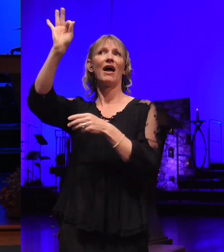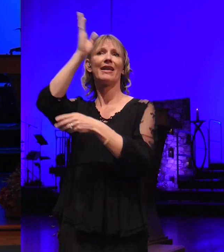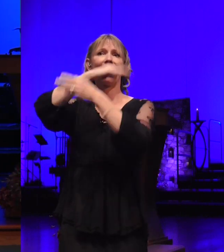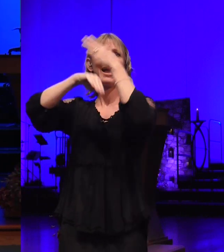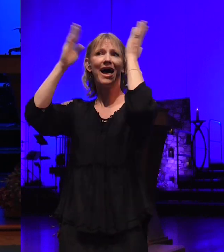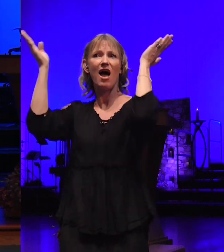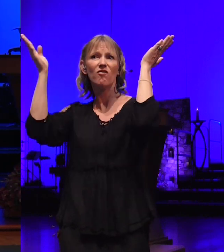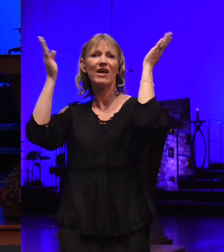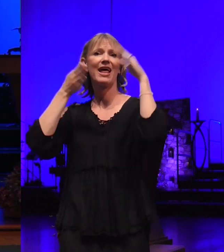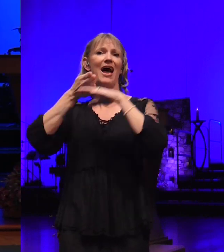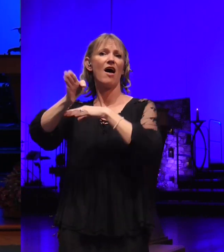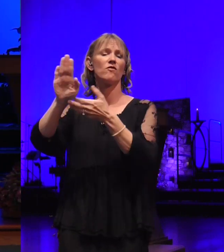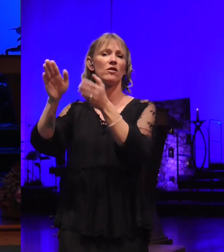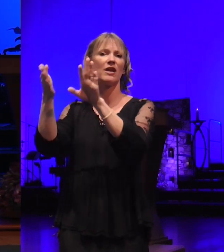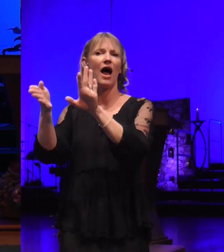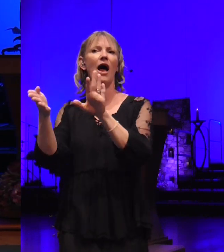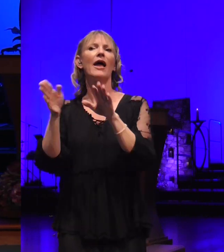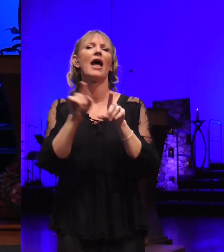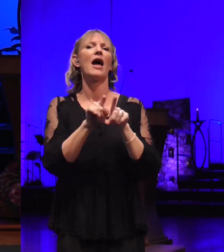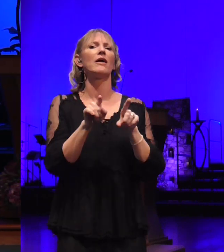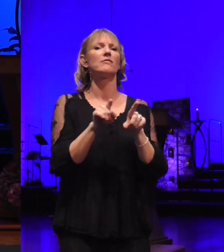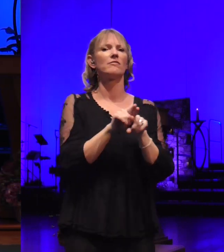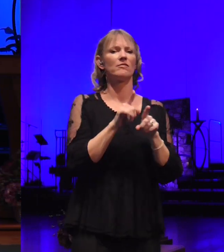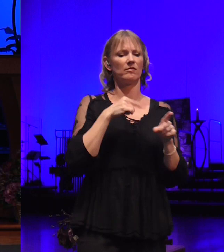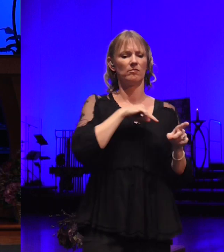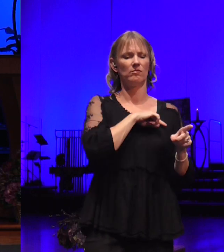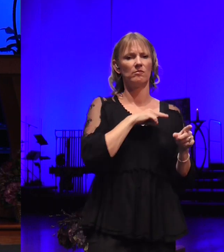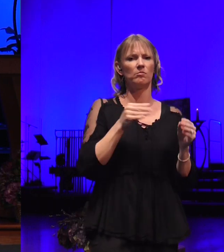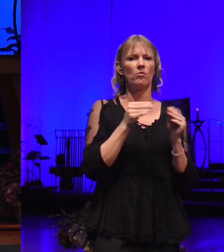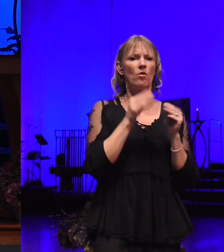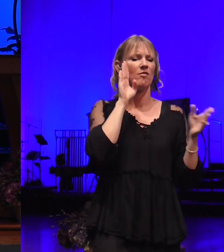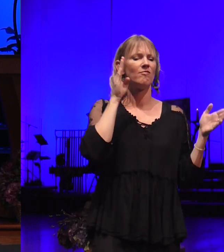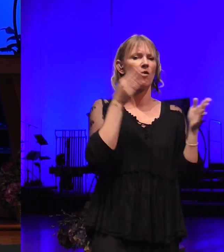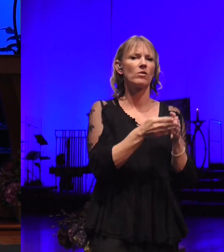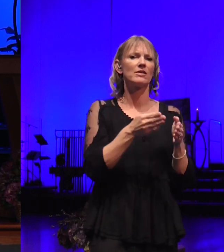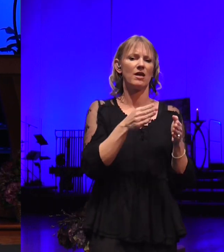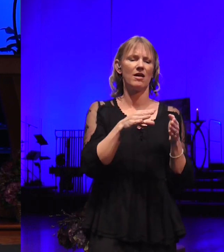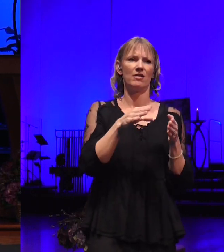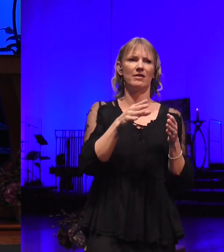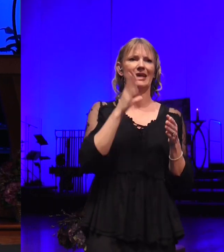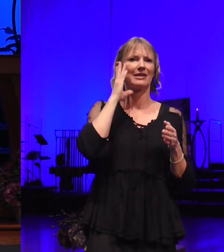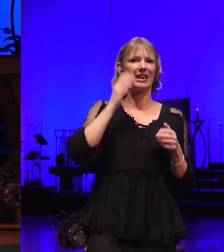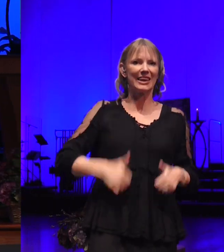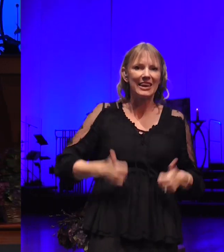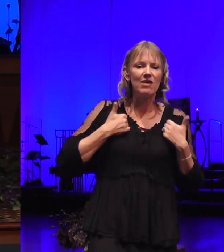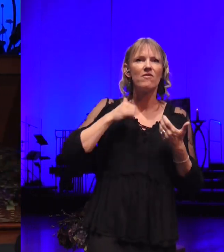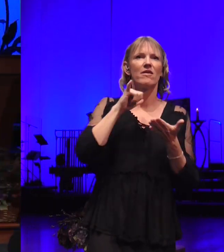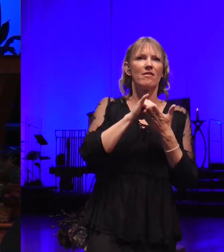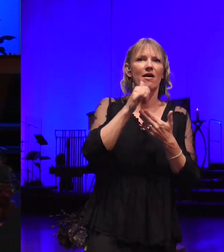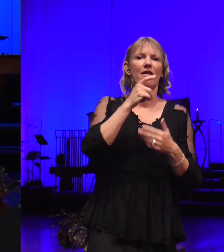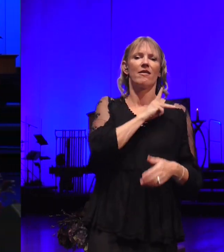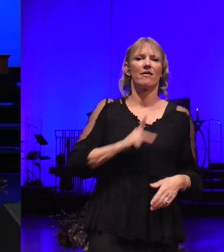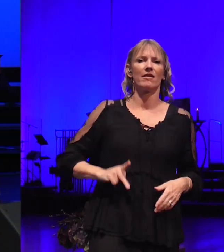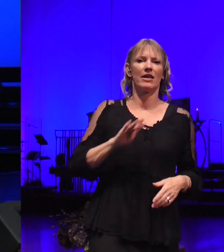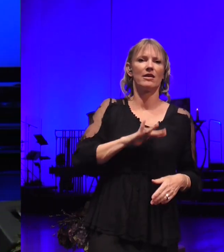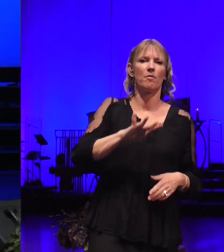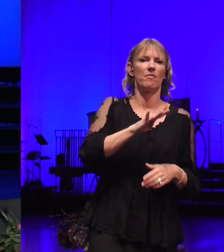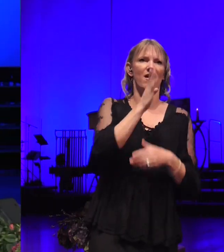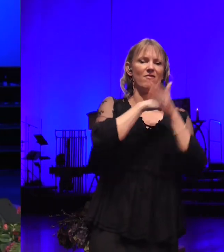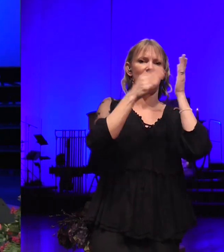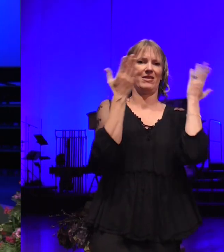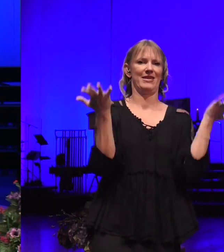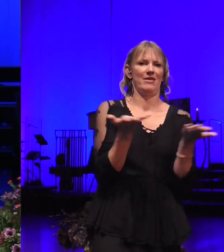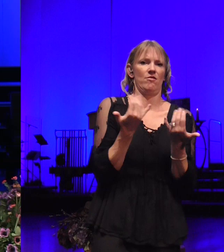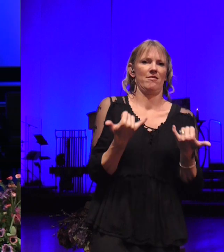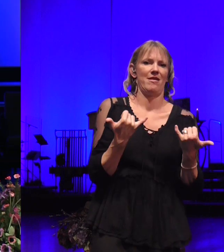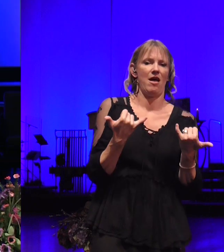it in this life. This is the great depth of Jesus' parables, that the kingdom of heaven is not something